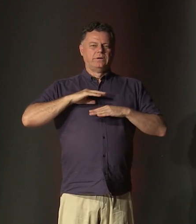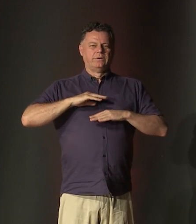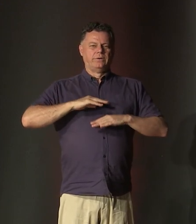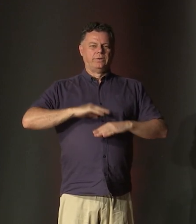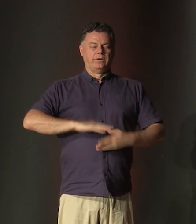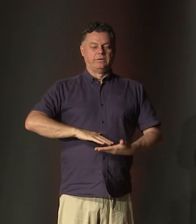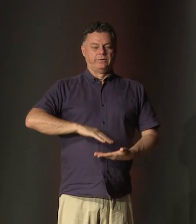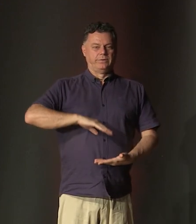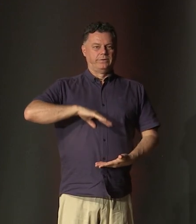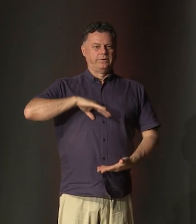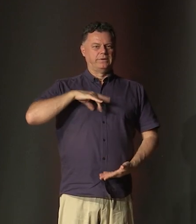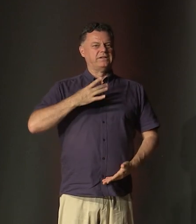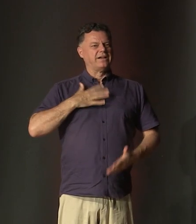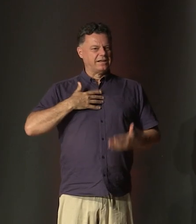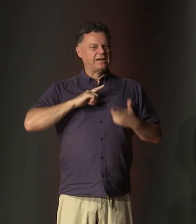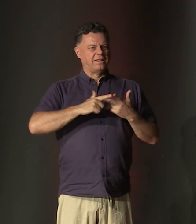the whole thing going.